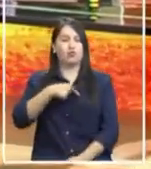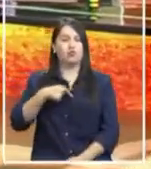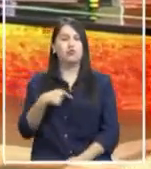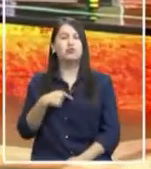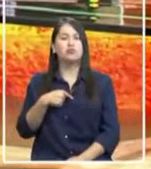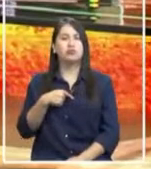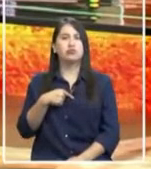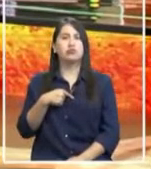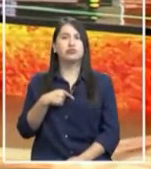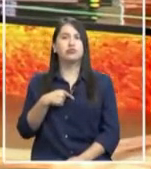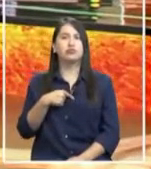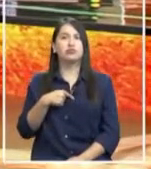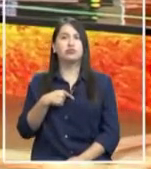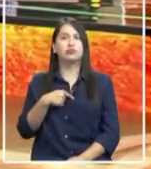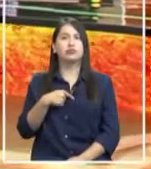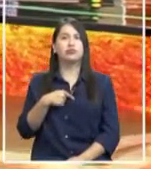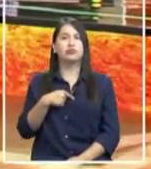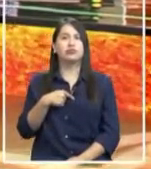Fridays for Future,